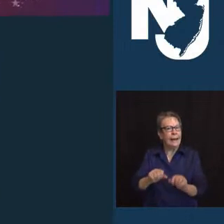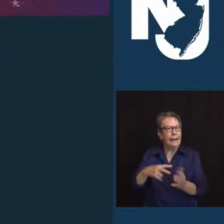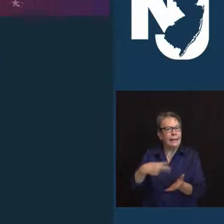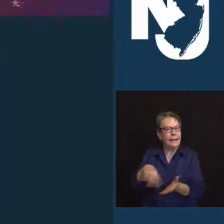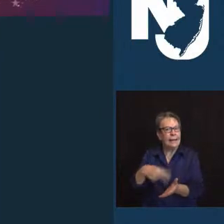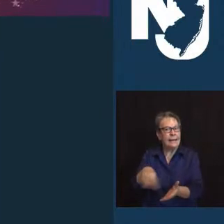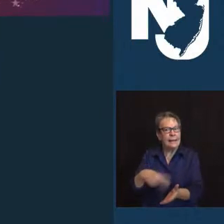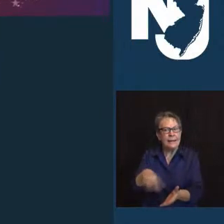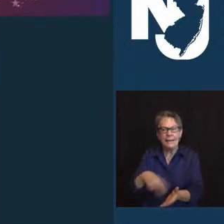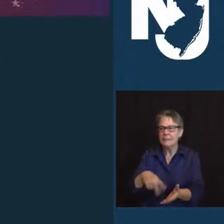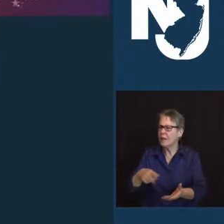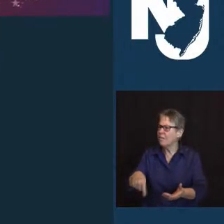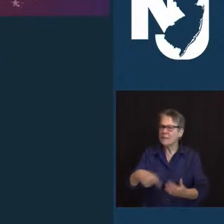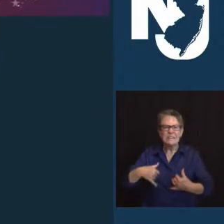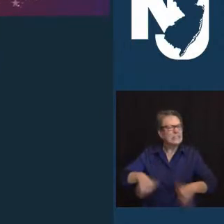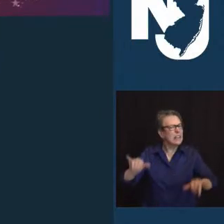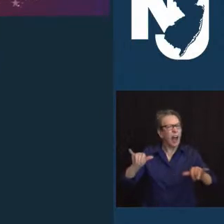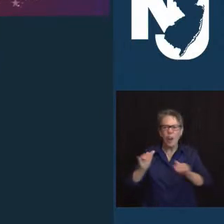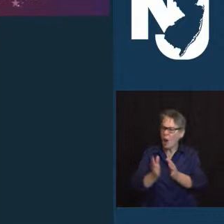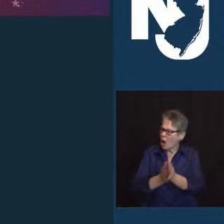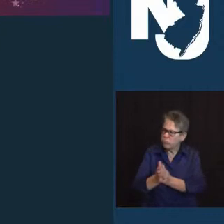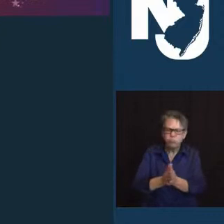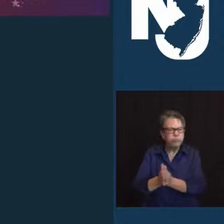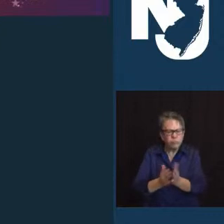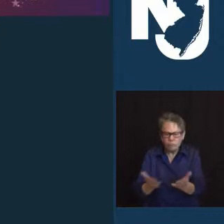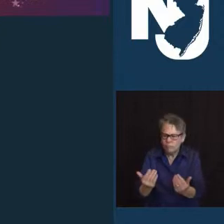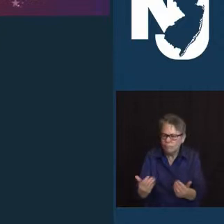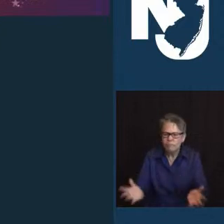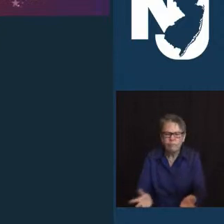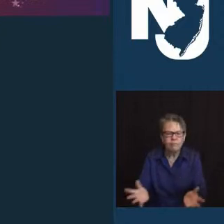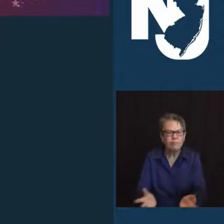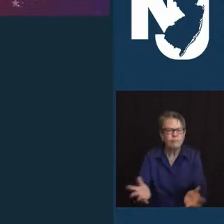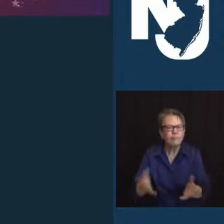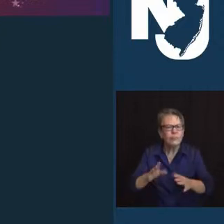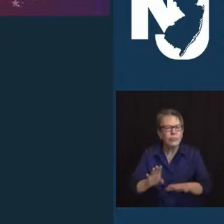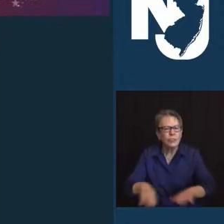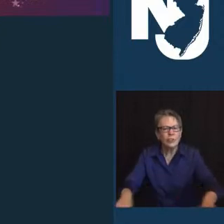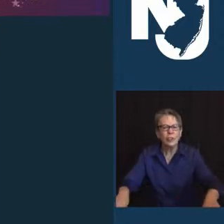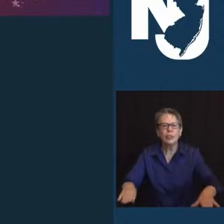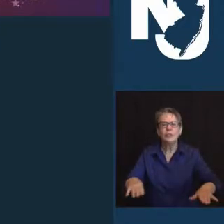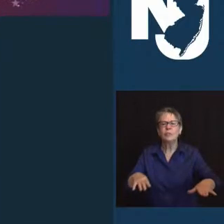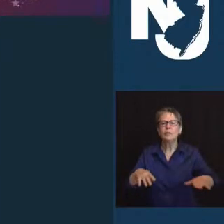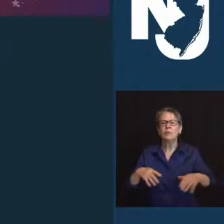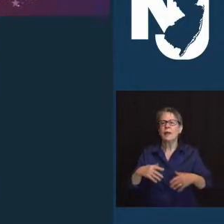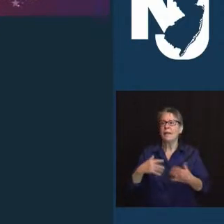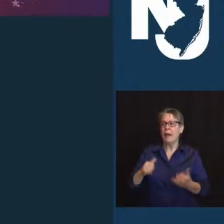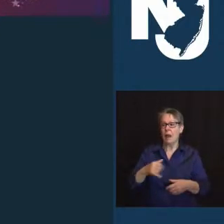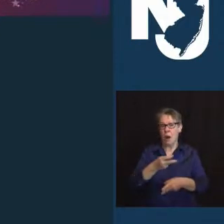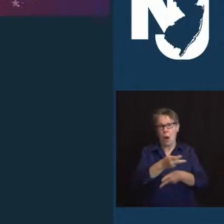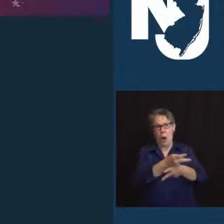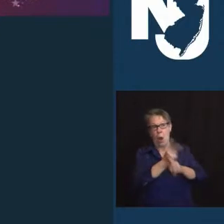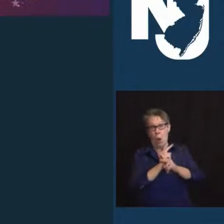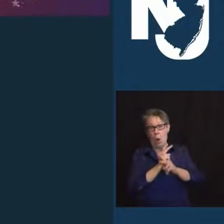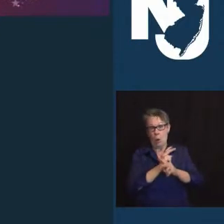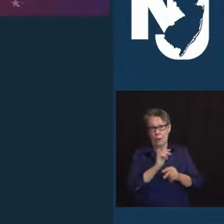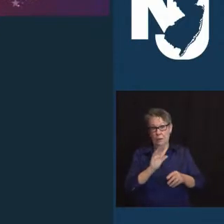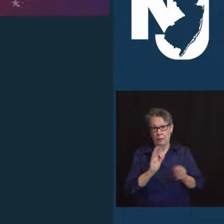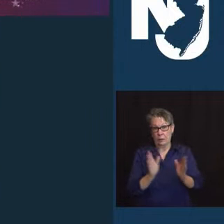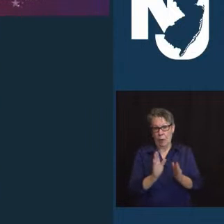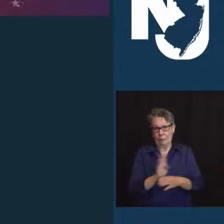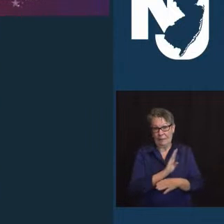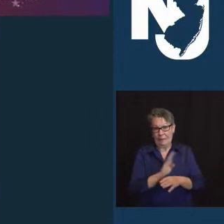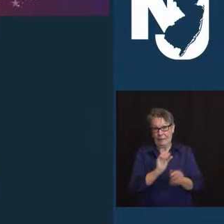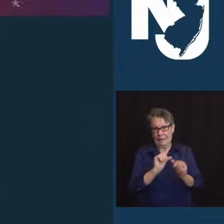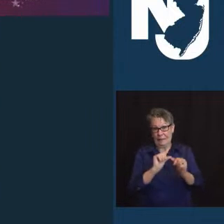open. I had the chance to check in with both Paul and Patrick last Wednesday. I, by the way, reminded them, Pat, that I learned